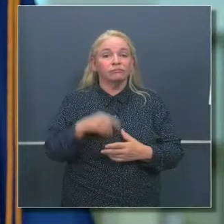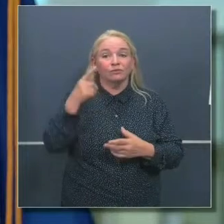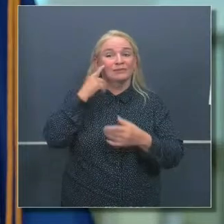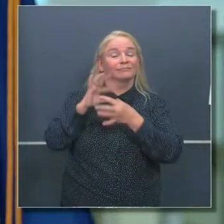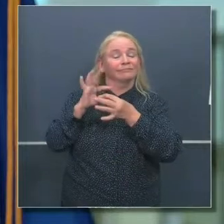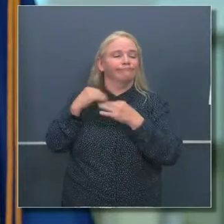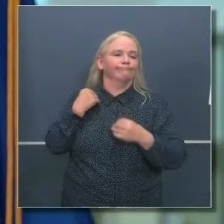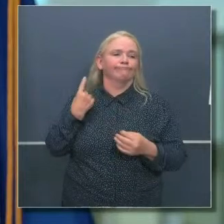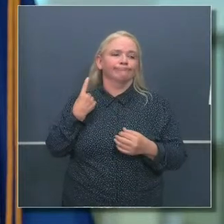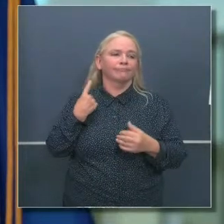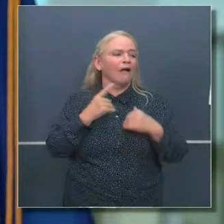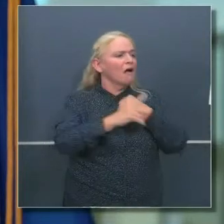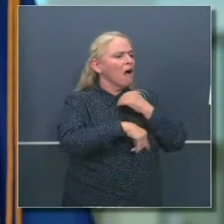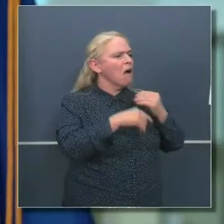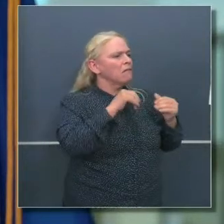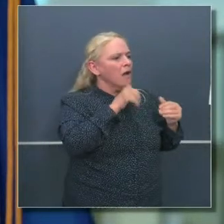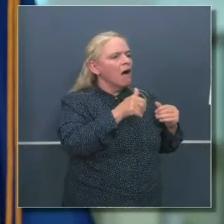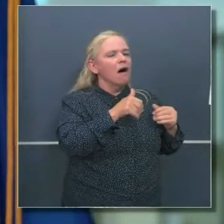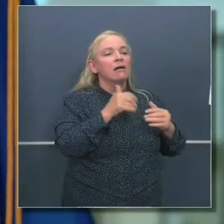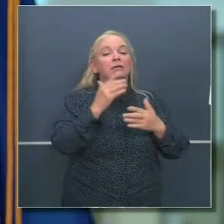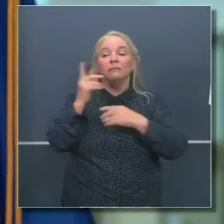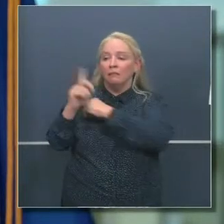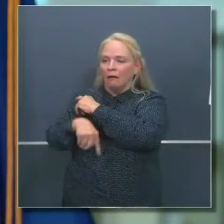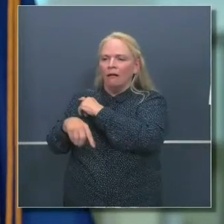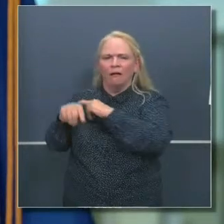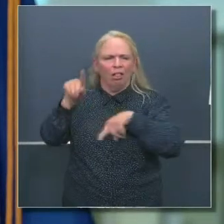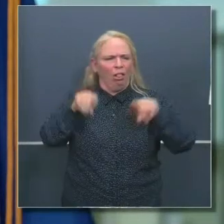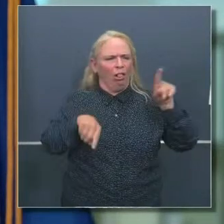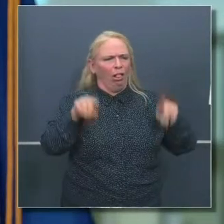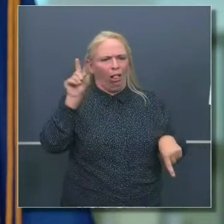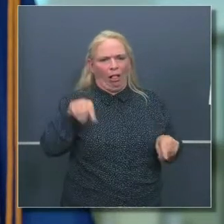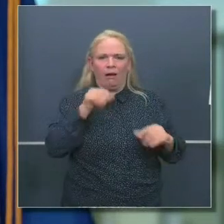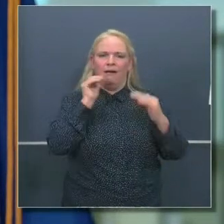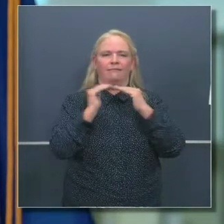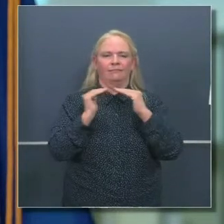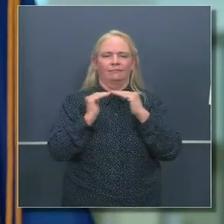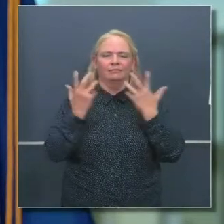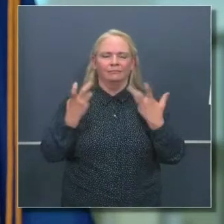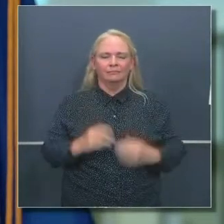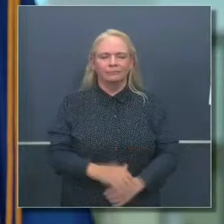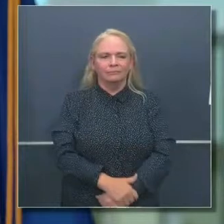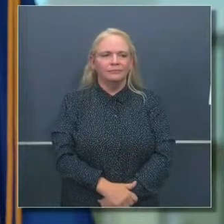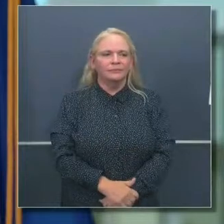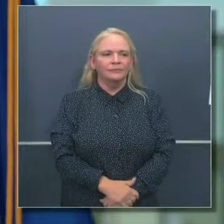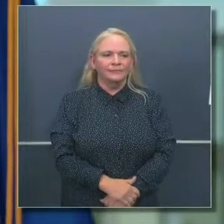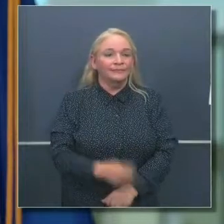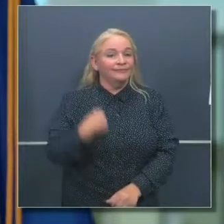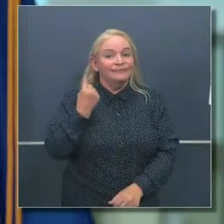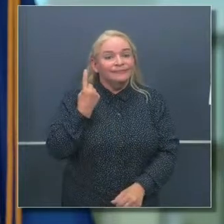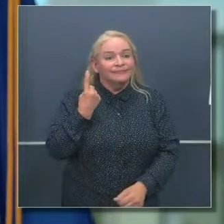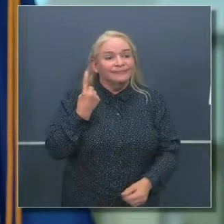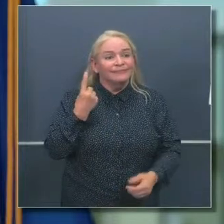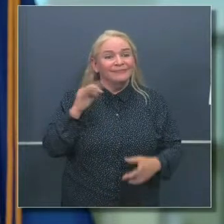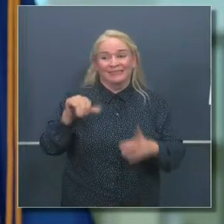also understand that. And I recognize the dichotomy